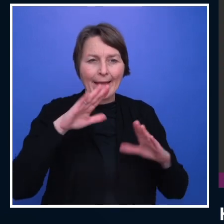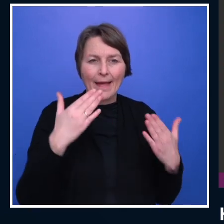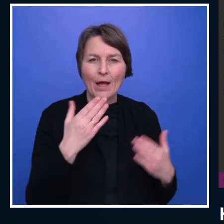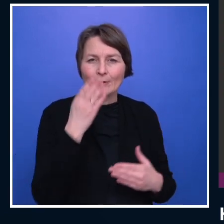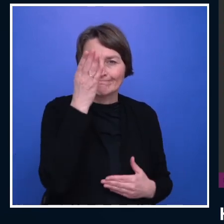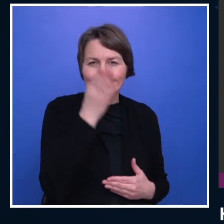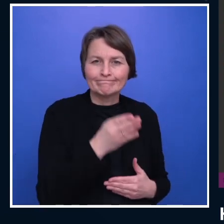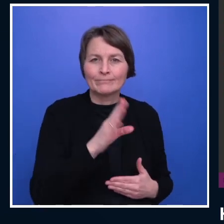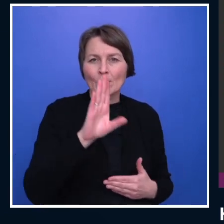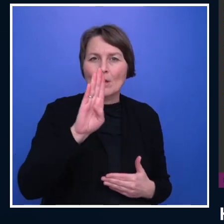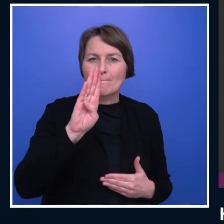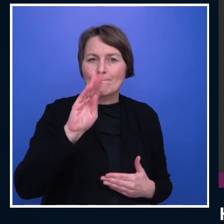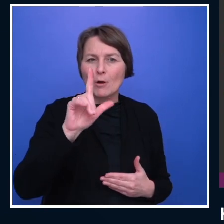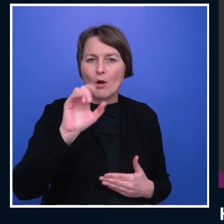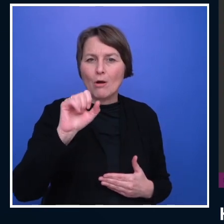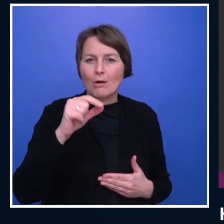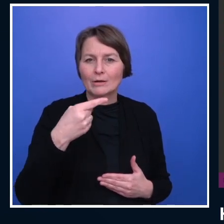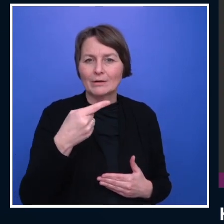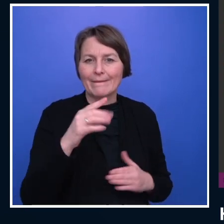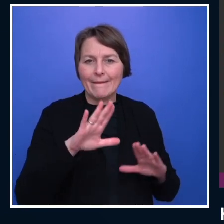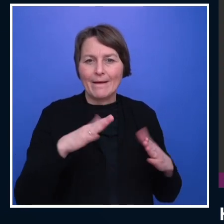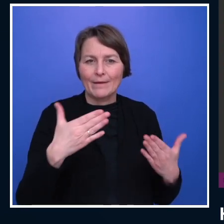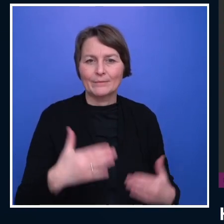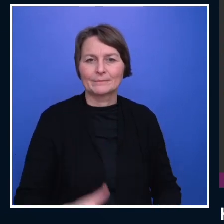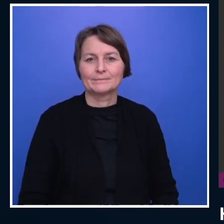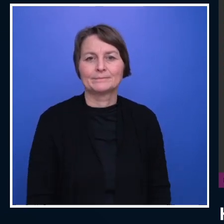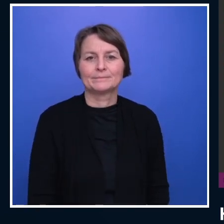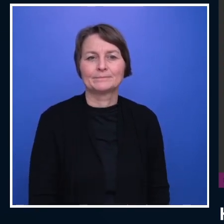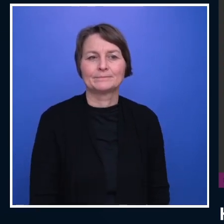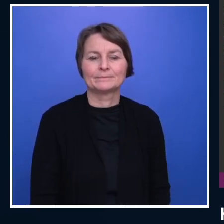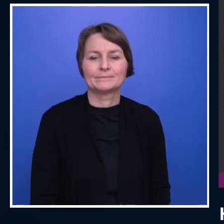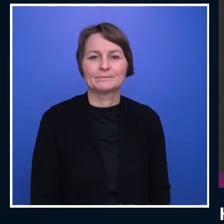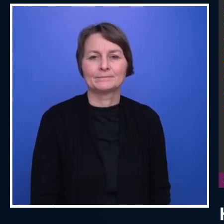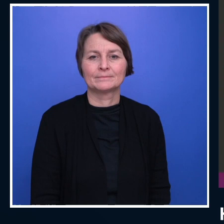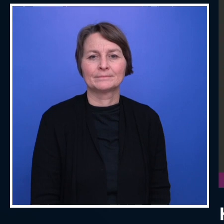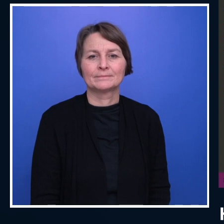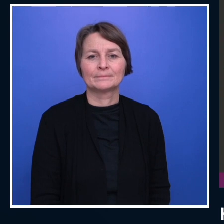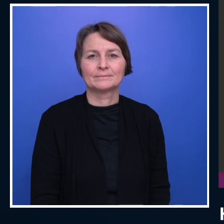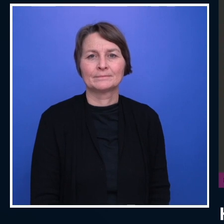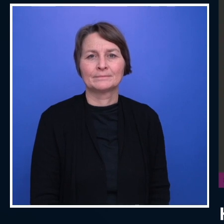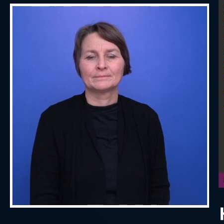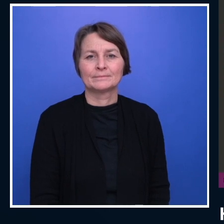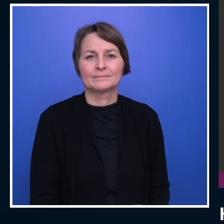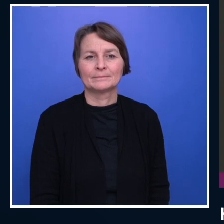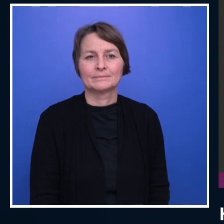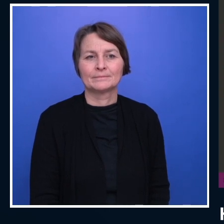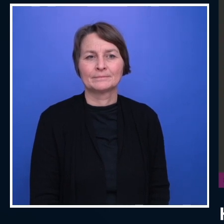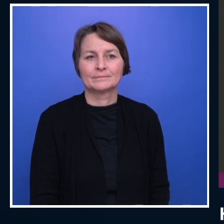What I'm doing is I'm going like this.